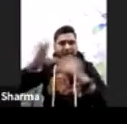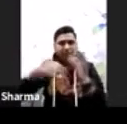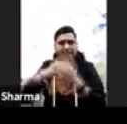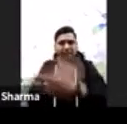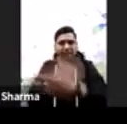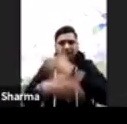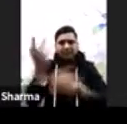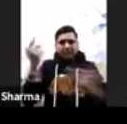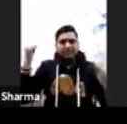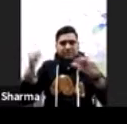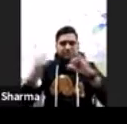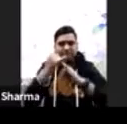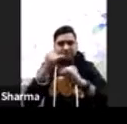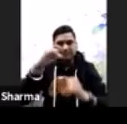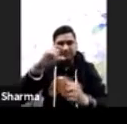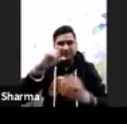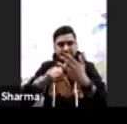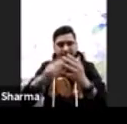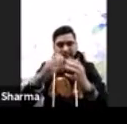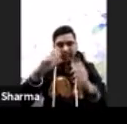on marriage